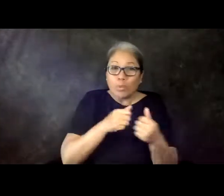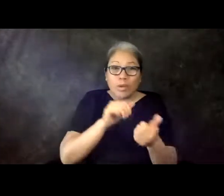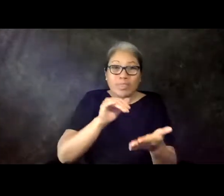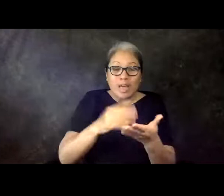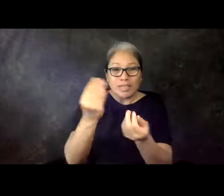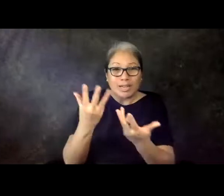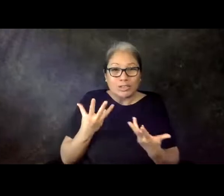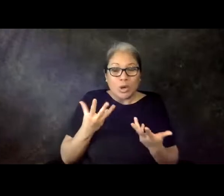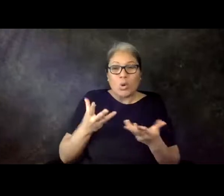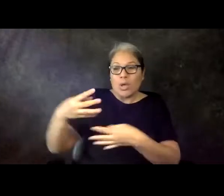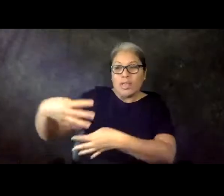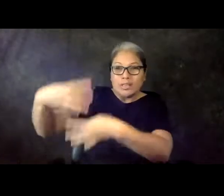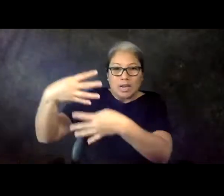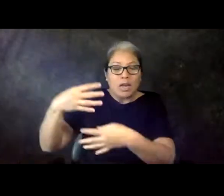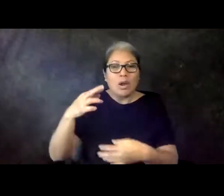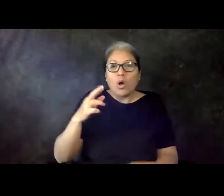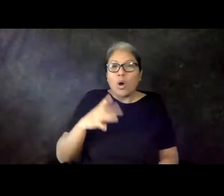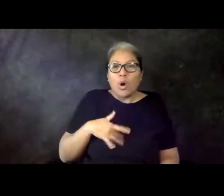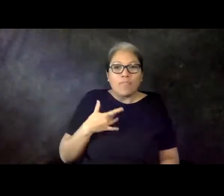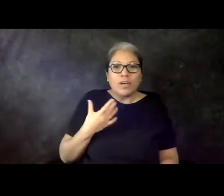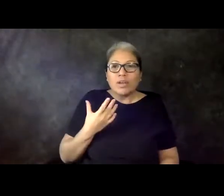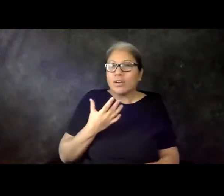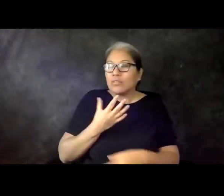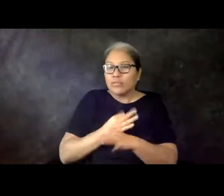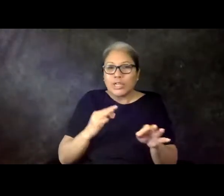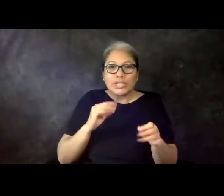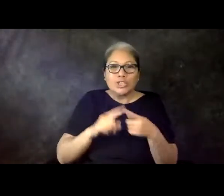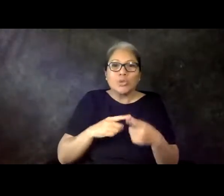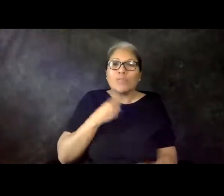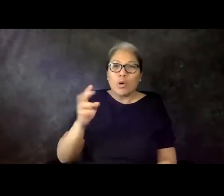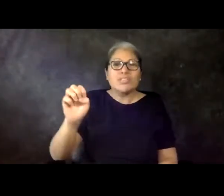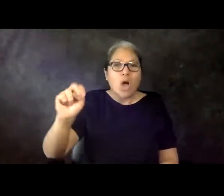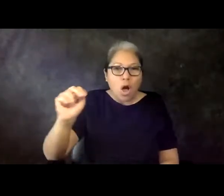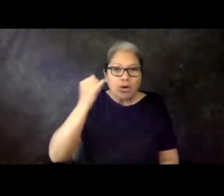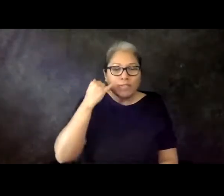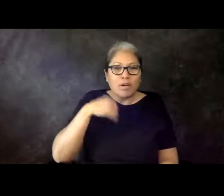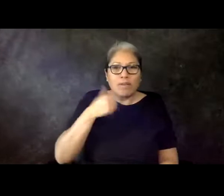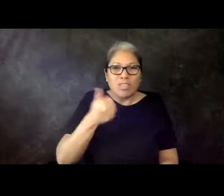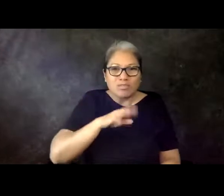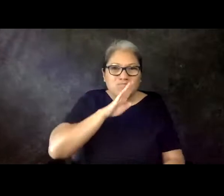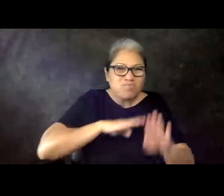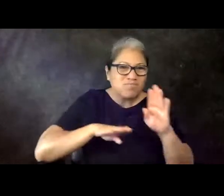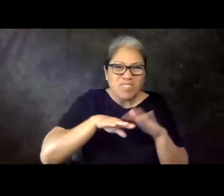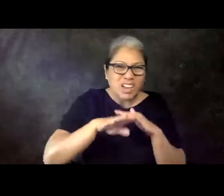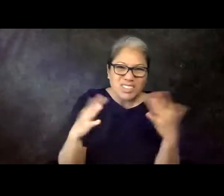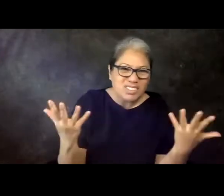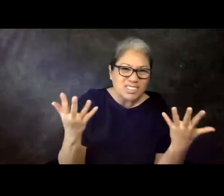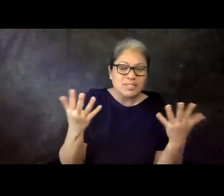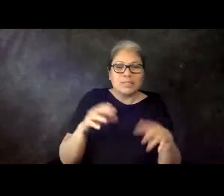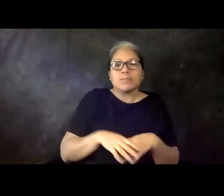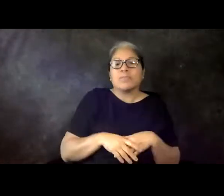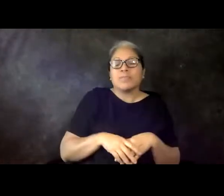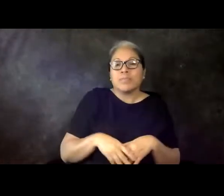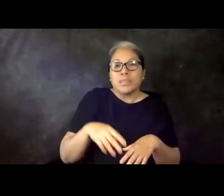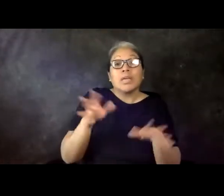or feel free to unmute yourself if any other access issues come up. As far as the captioning, you can go to the bottom of your